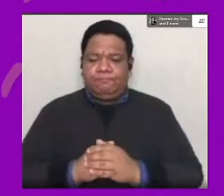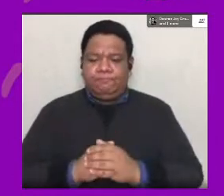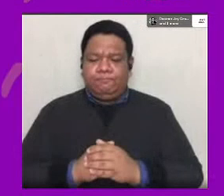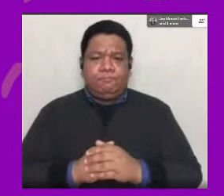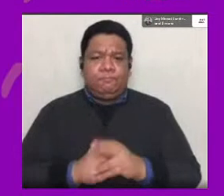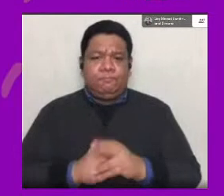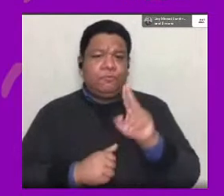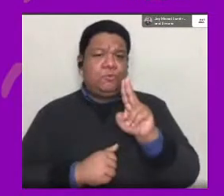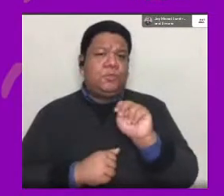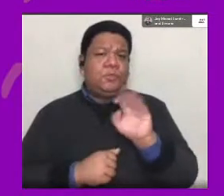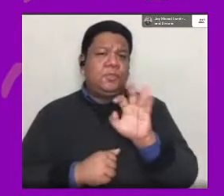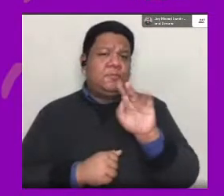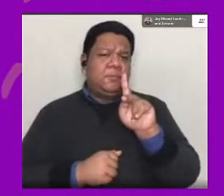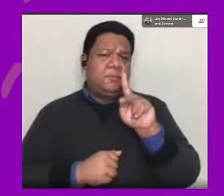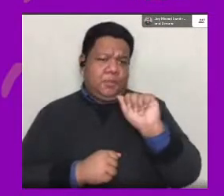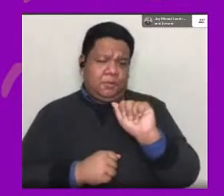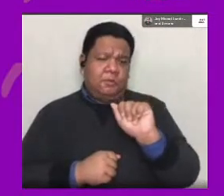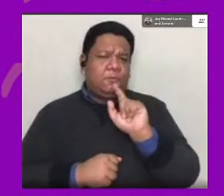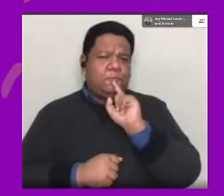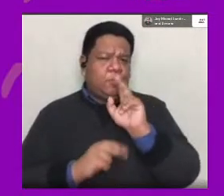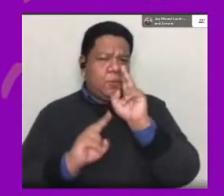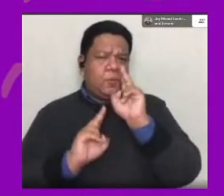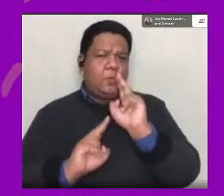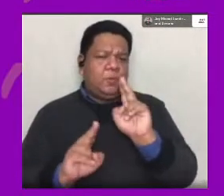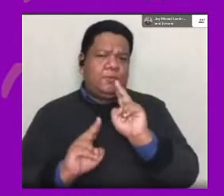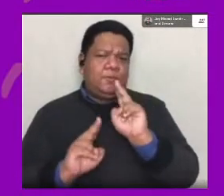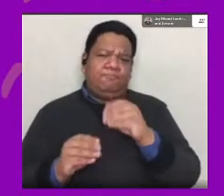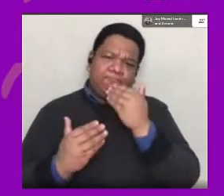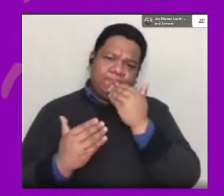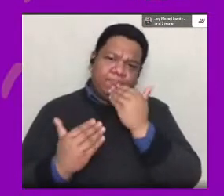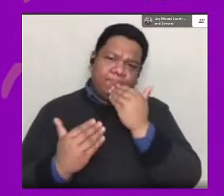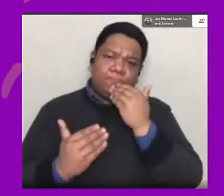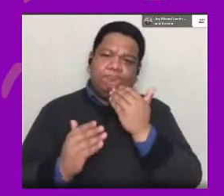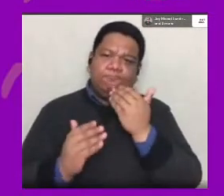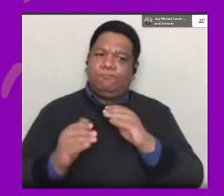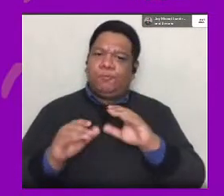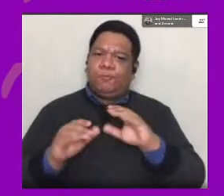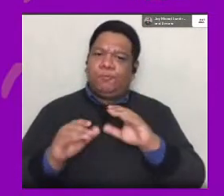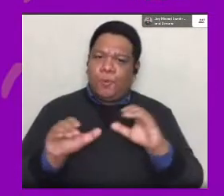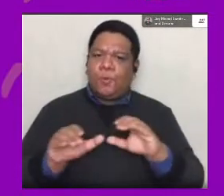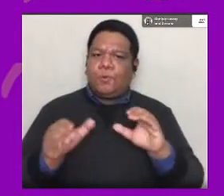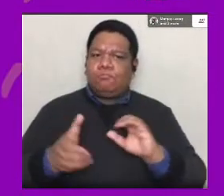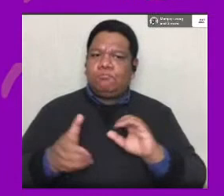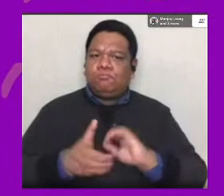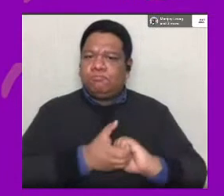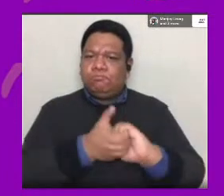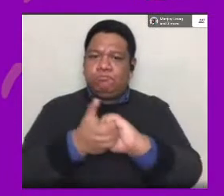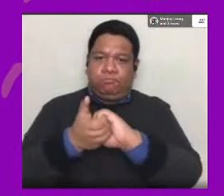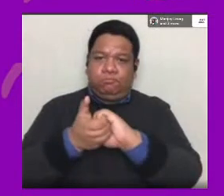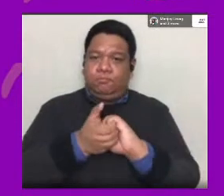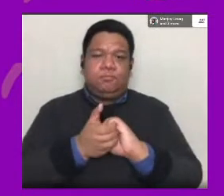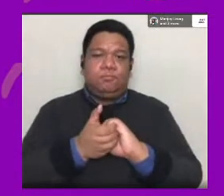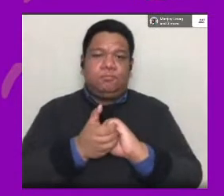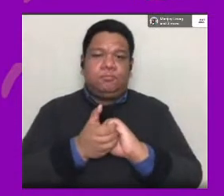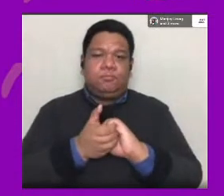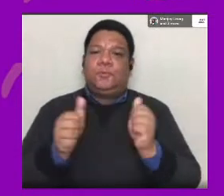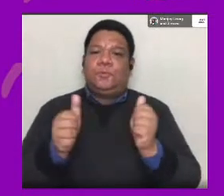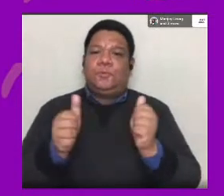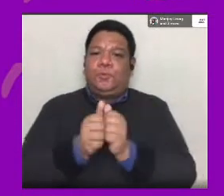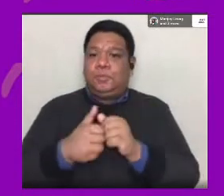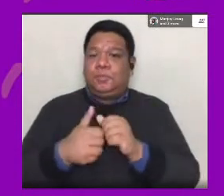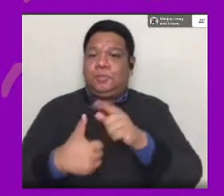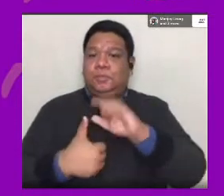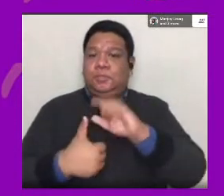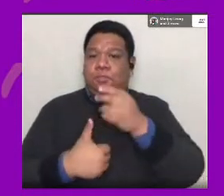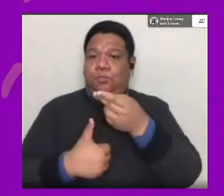UNFPA is honored and grateful to be working with our co-conveners, Commission on Human